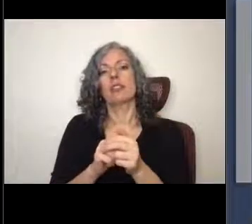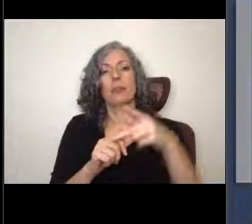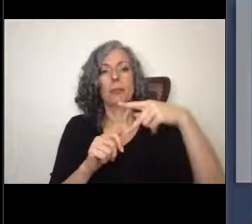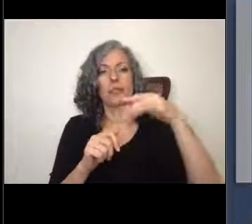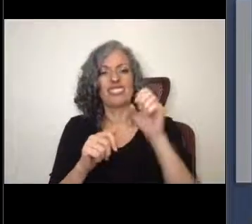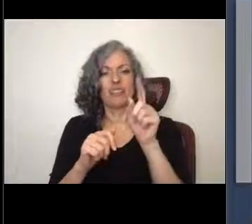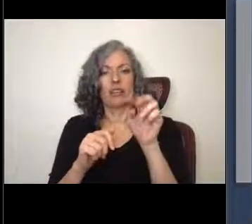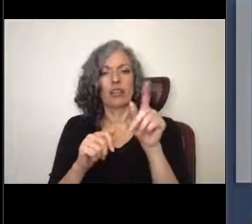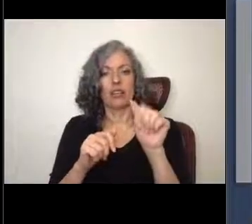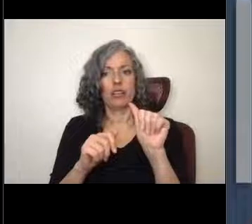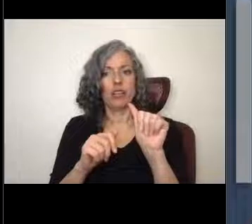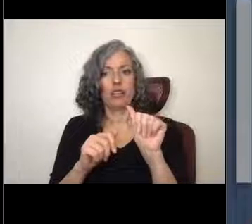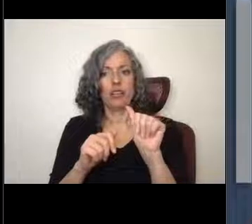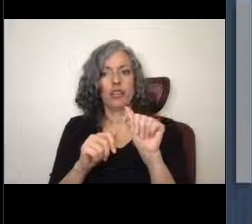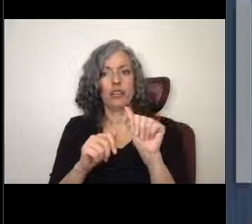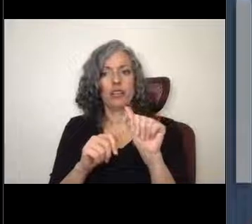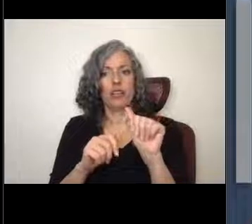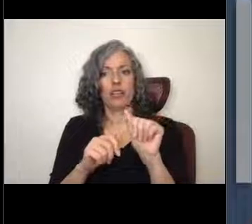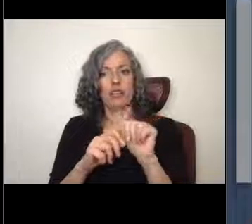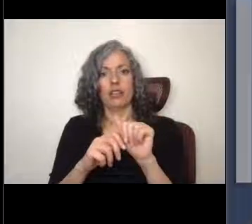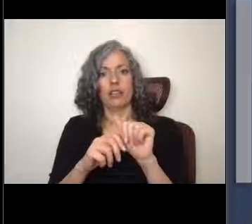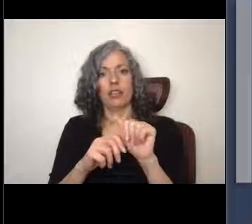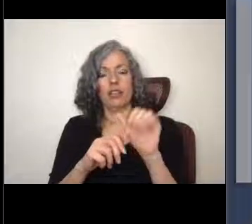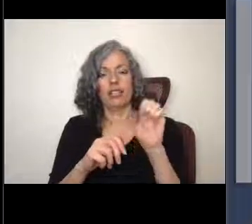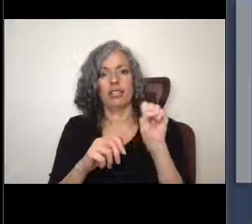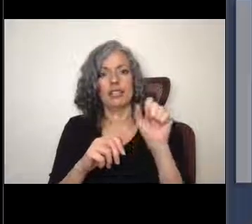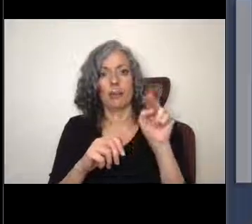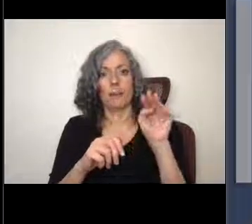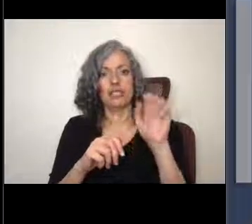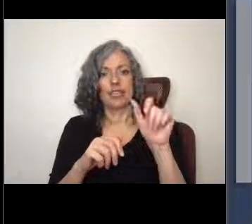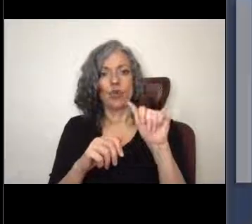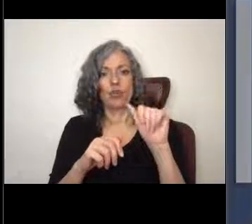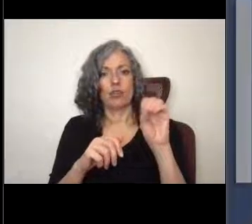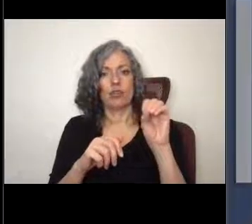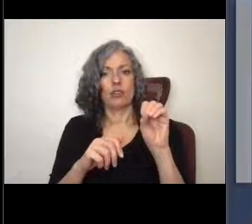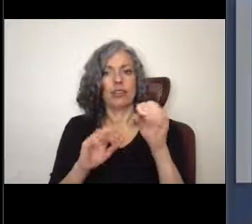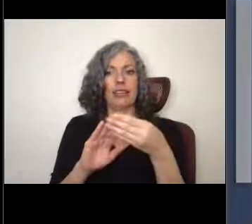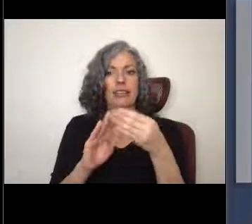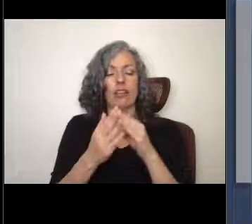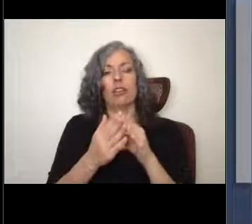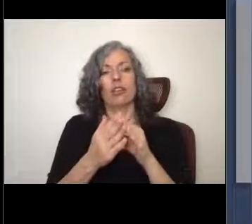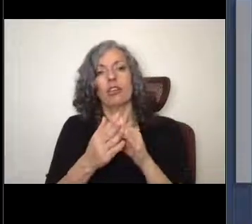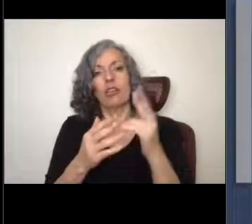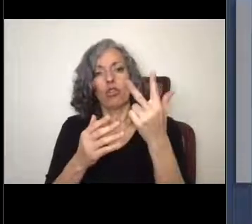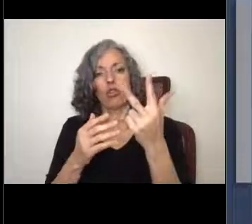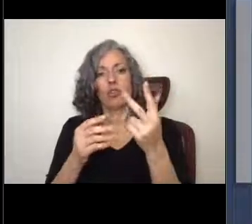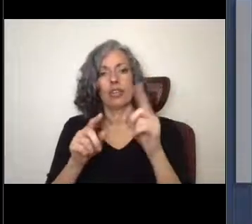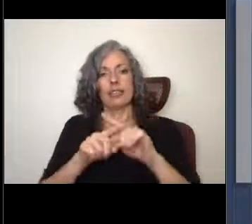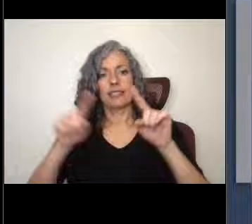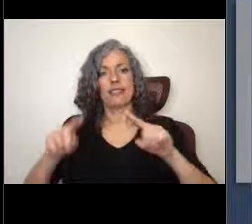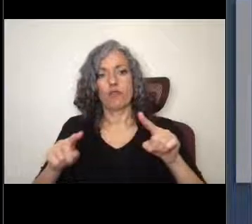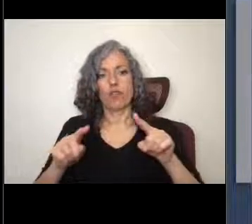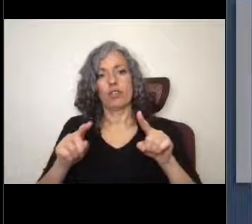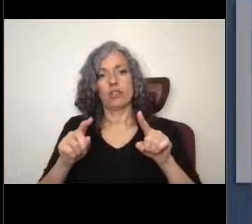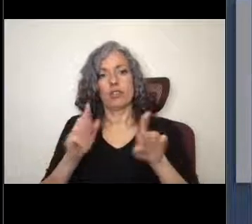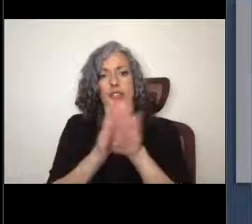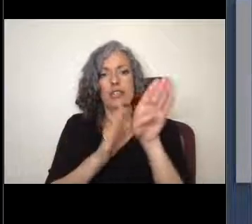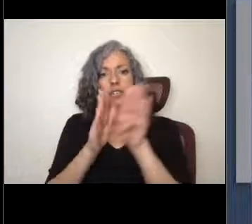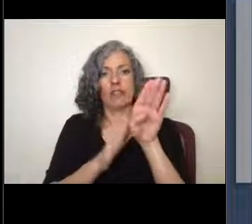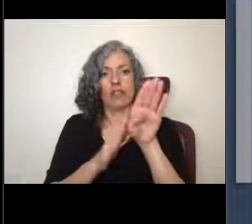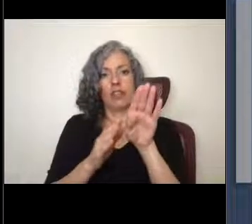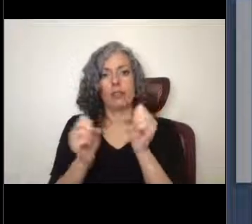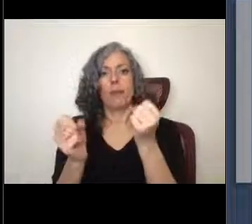Pacifica, Half Moon Bay, and San Mateo County. And we required 3 different coastal development permits in order for us to